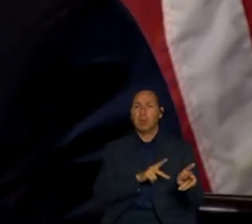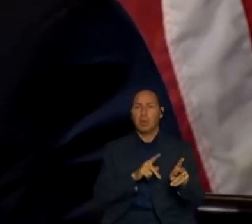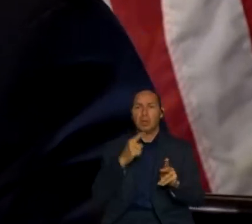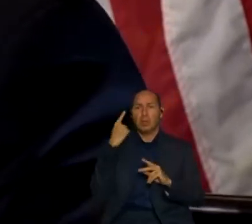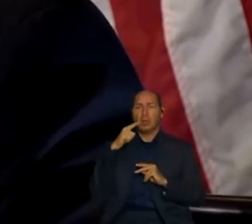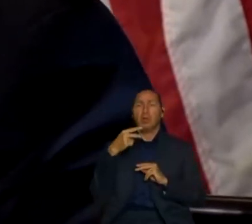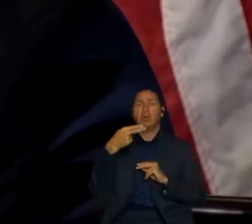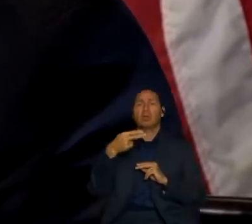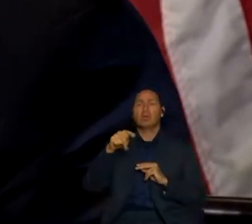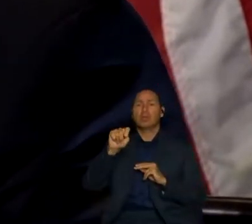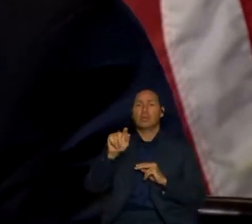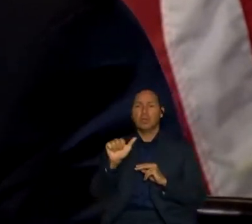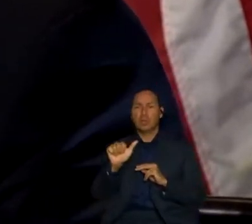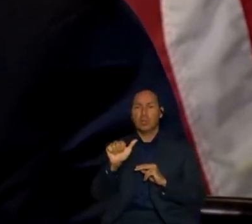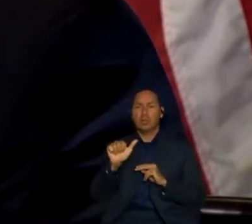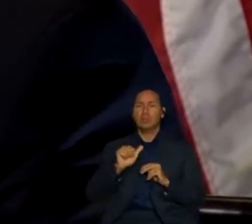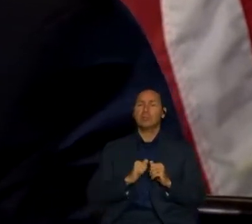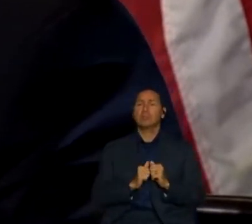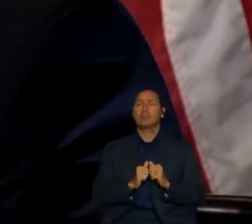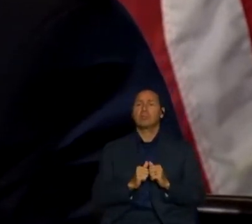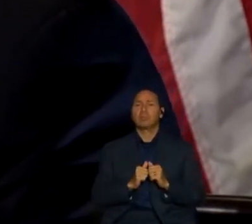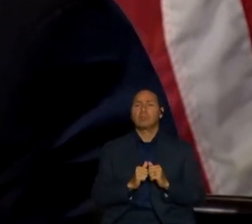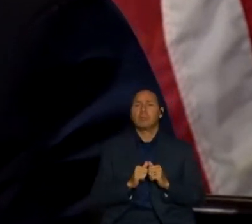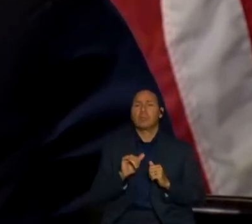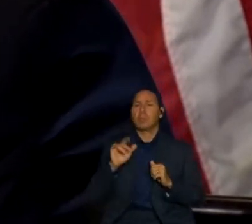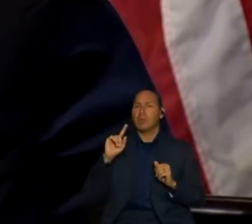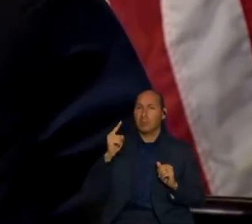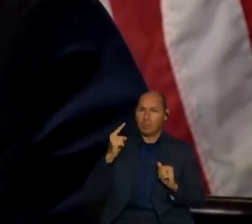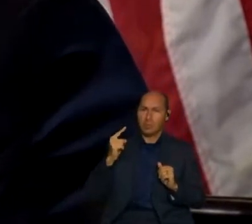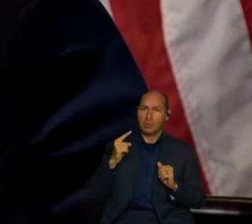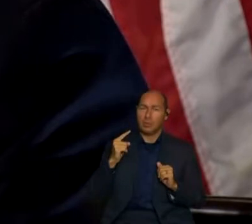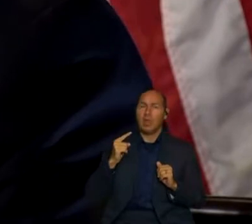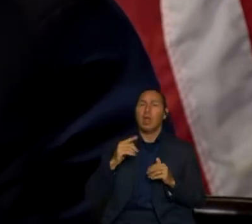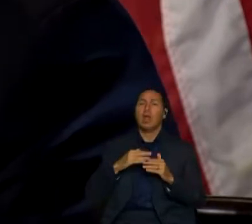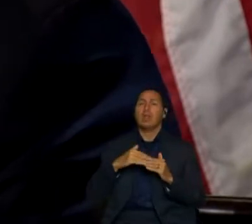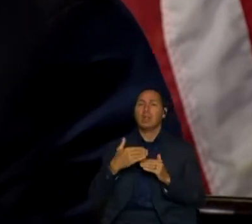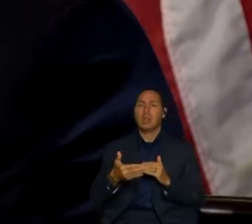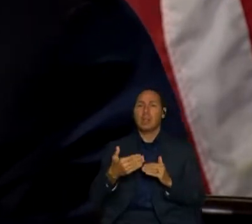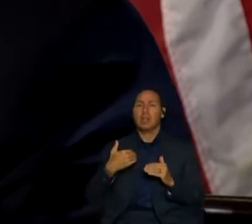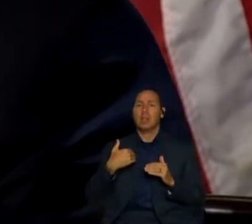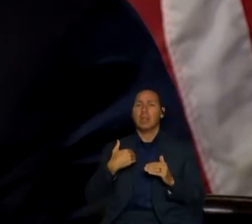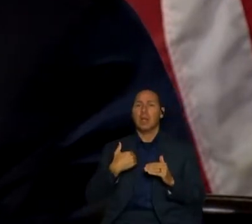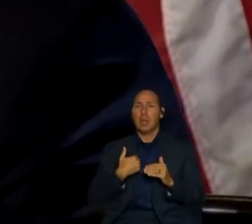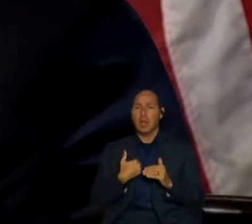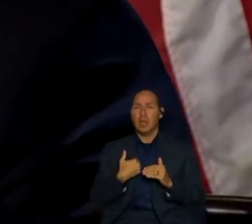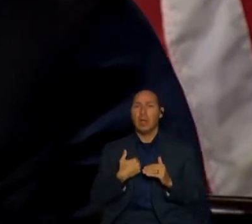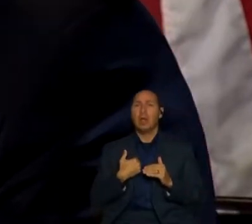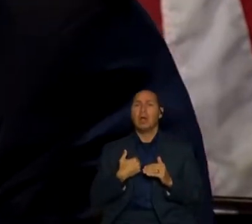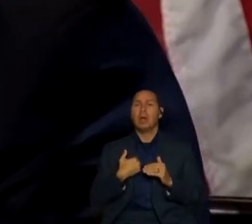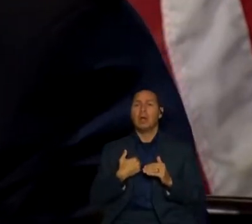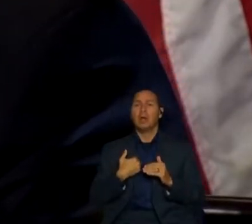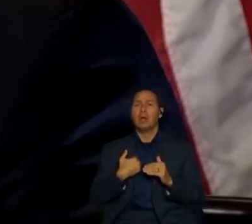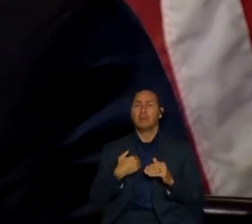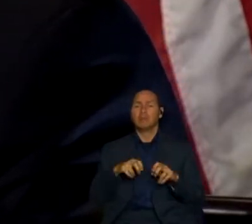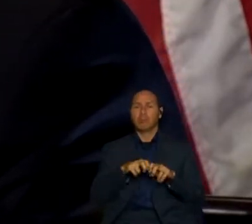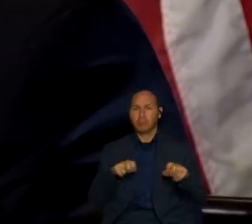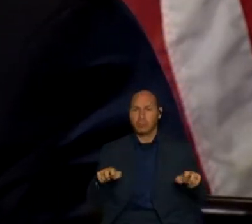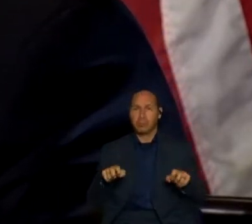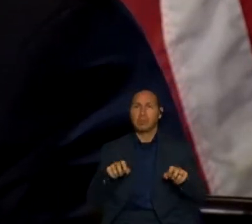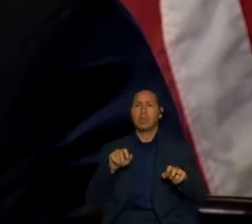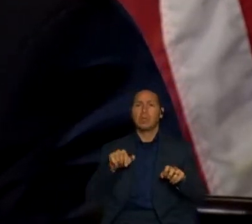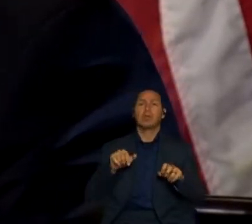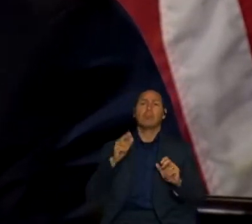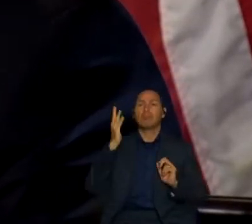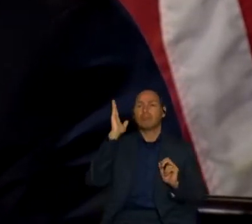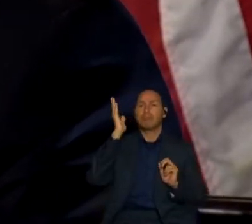our first substantive order of business. We'll then have a panel and presentation talking about civil